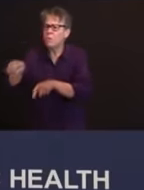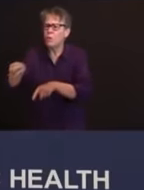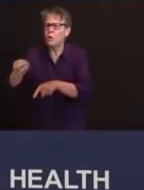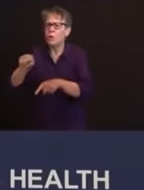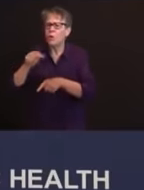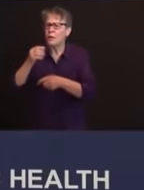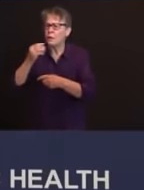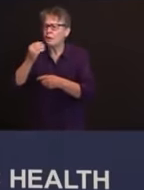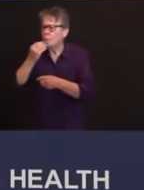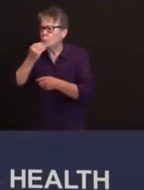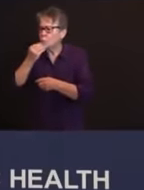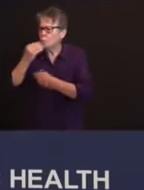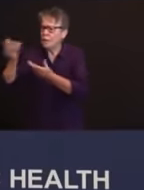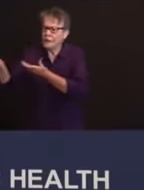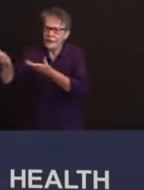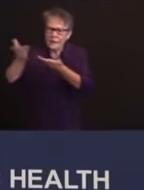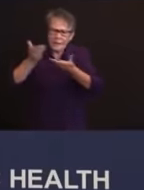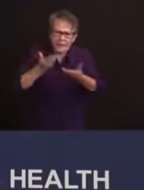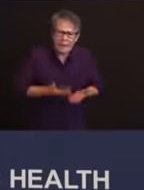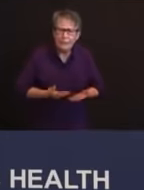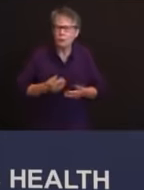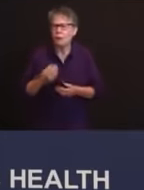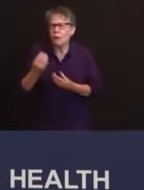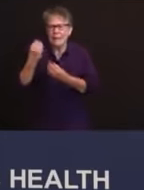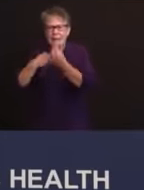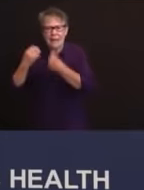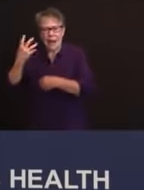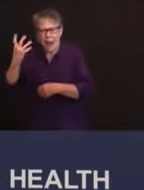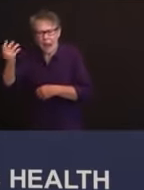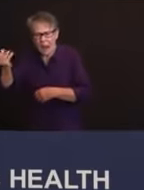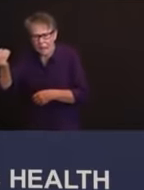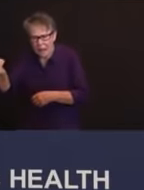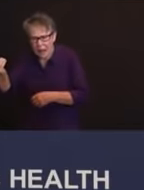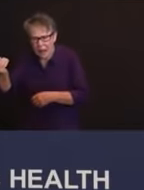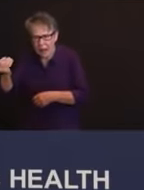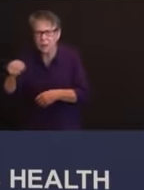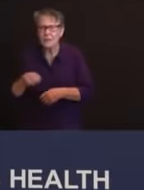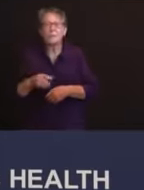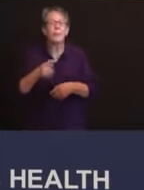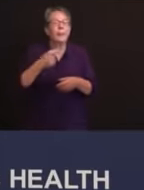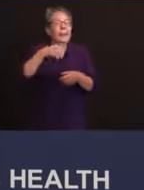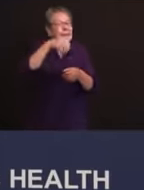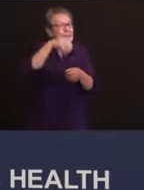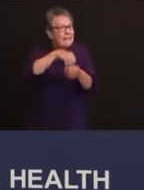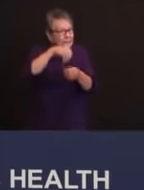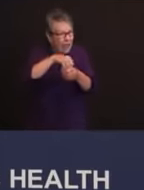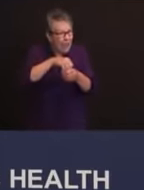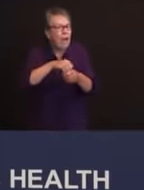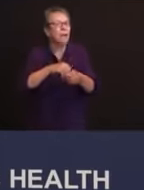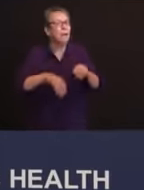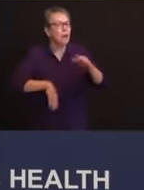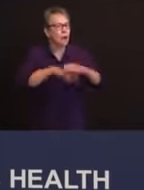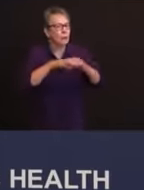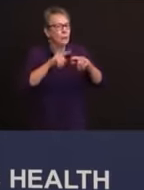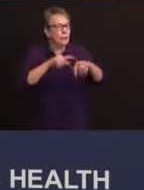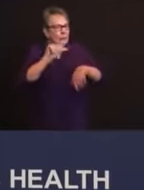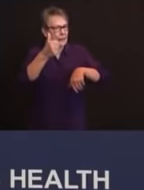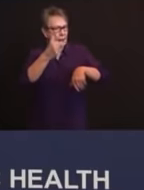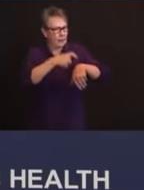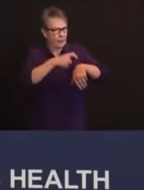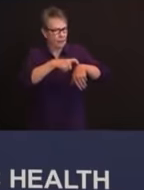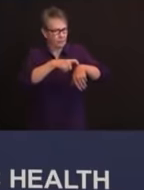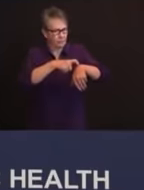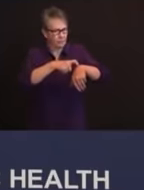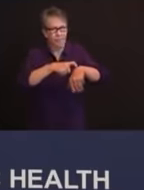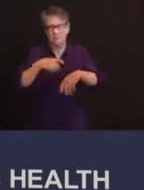So you've made the case, I think, on the bar rationale, and it is both bilateral